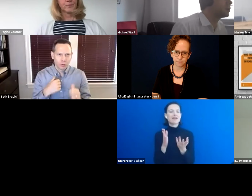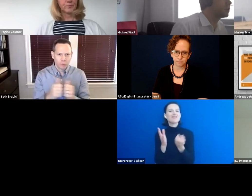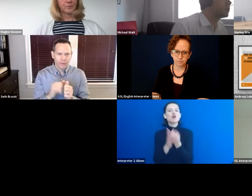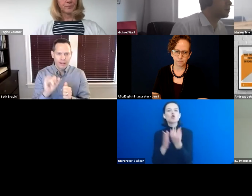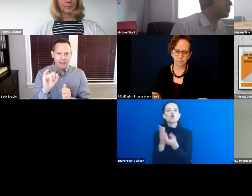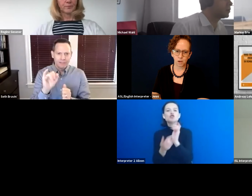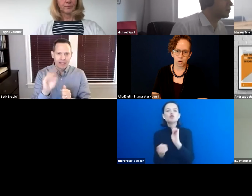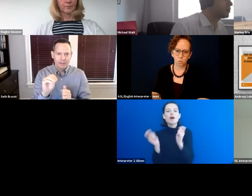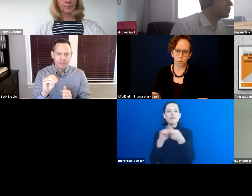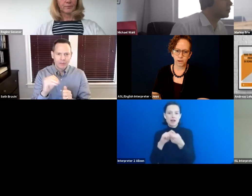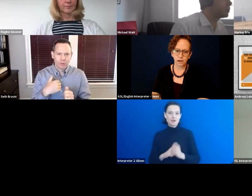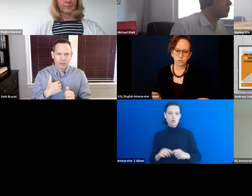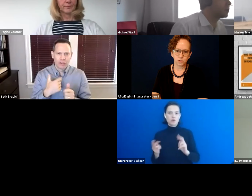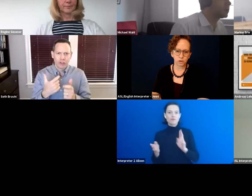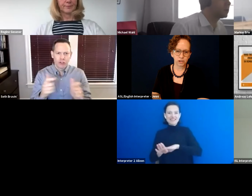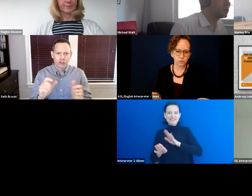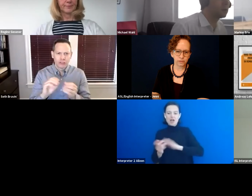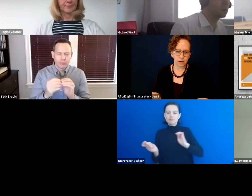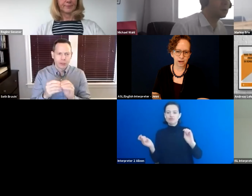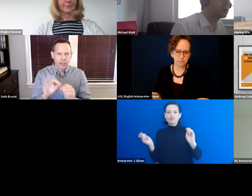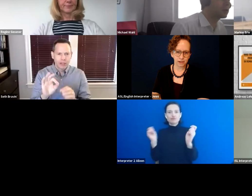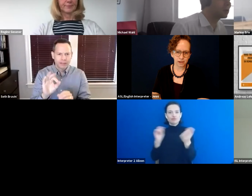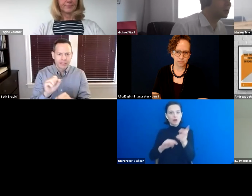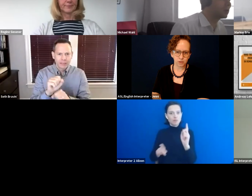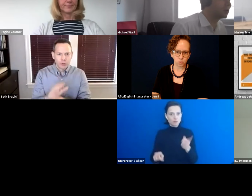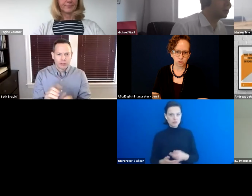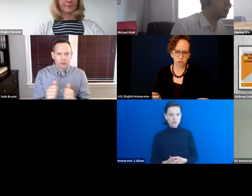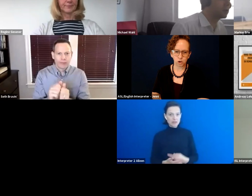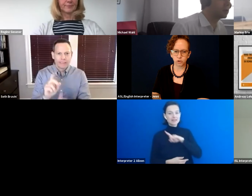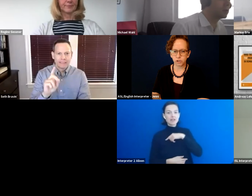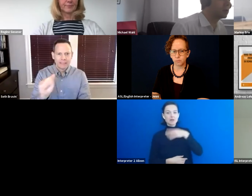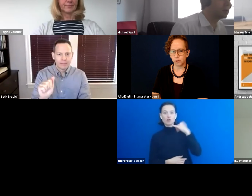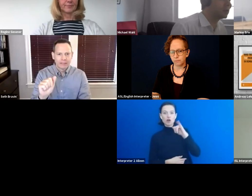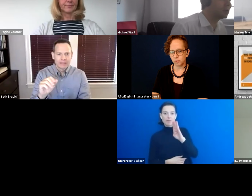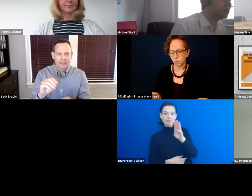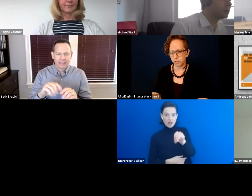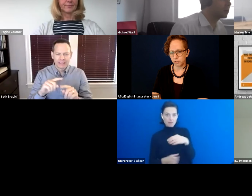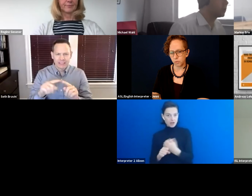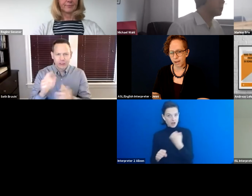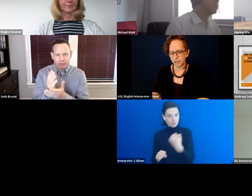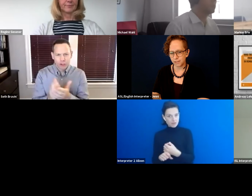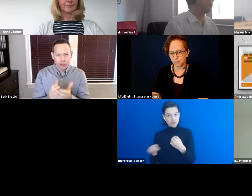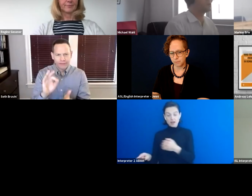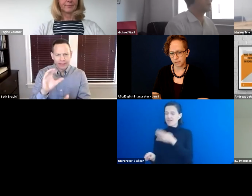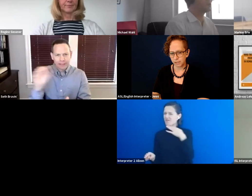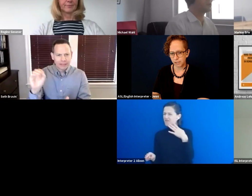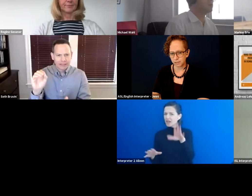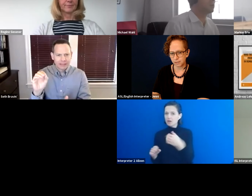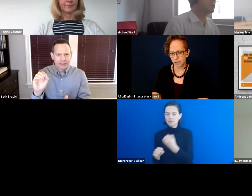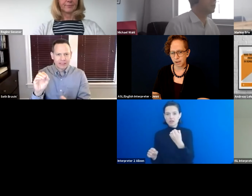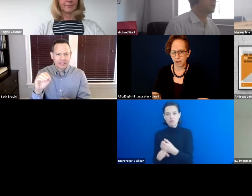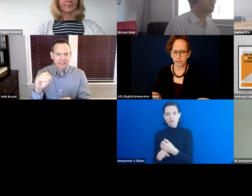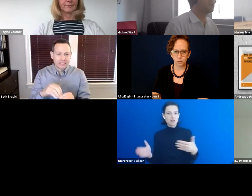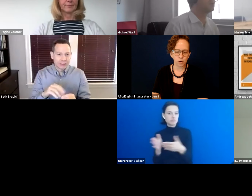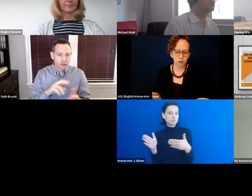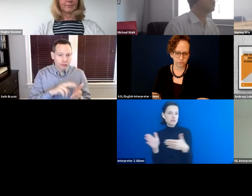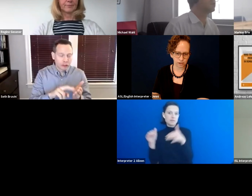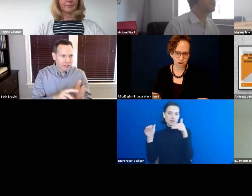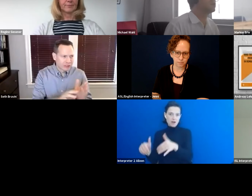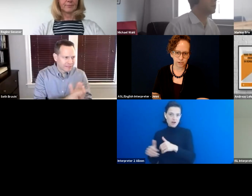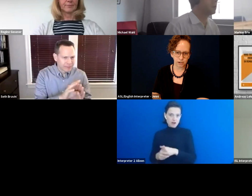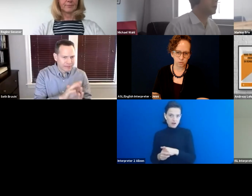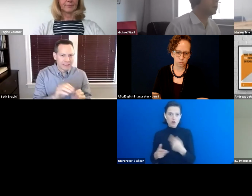time. When I was working with IBM, there were a large number of employees who had disabilities and they were